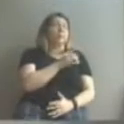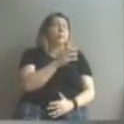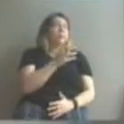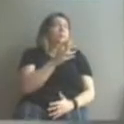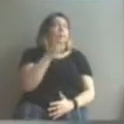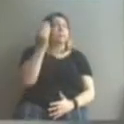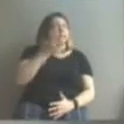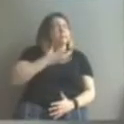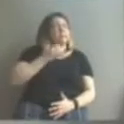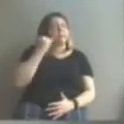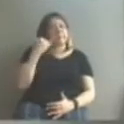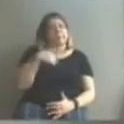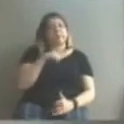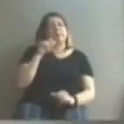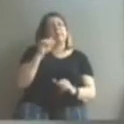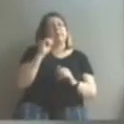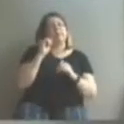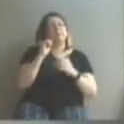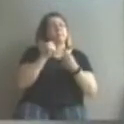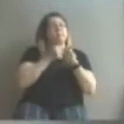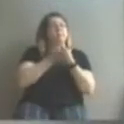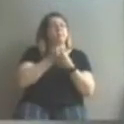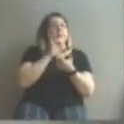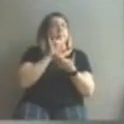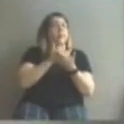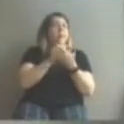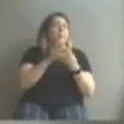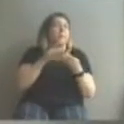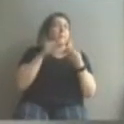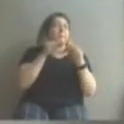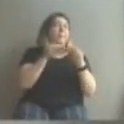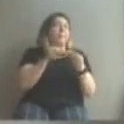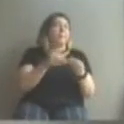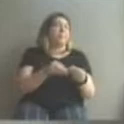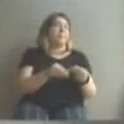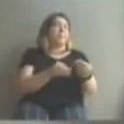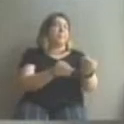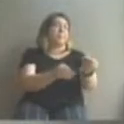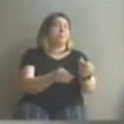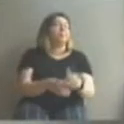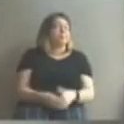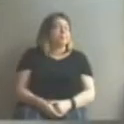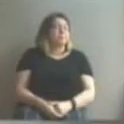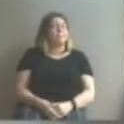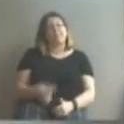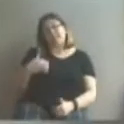let the board know if there's anything we can do to, you know, support that smoothing out. Yeah, I mean, I think